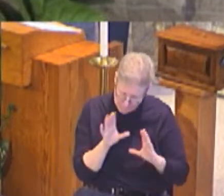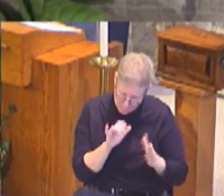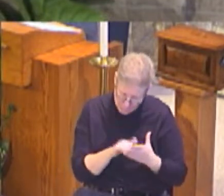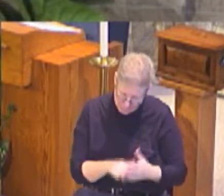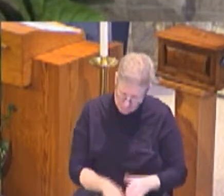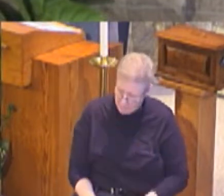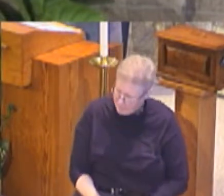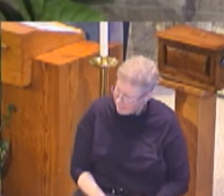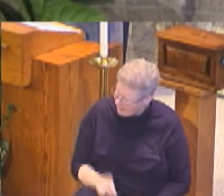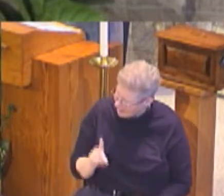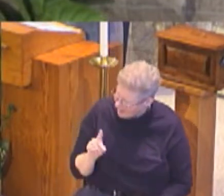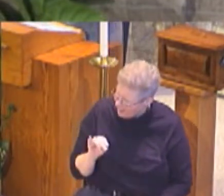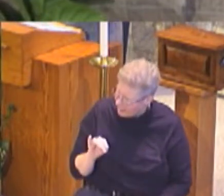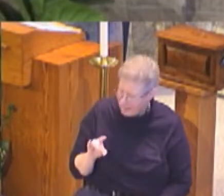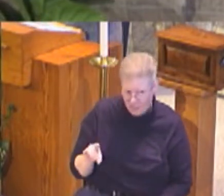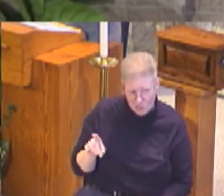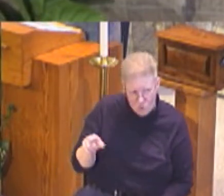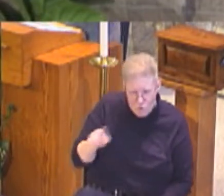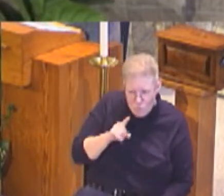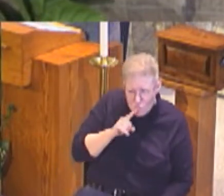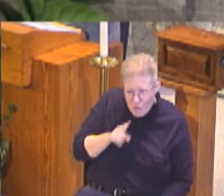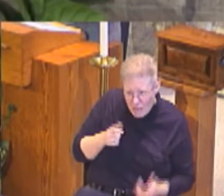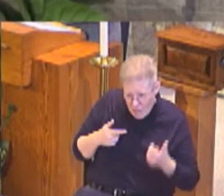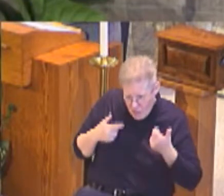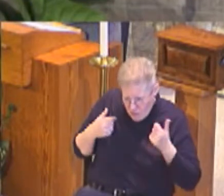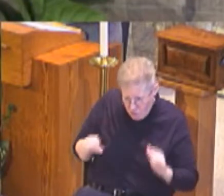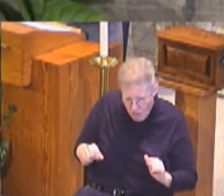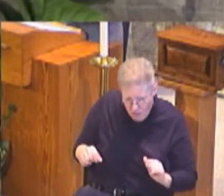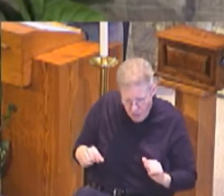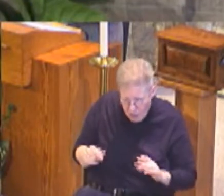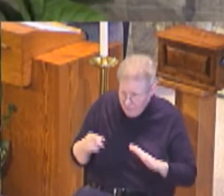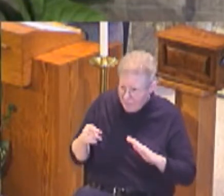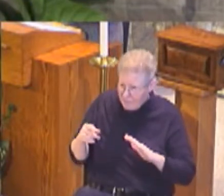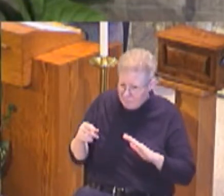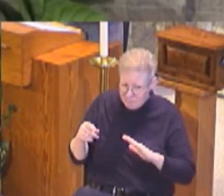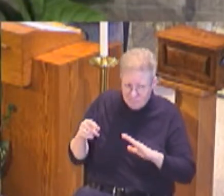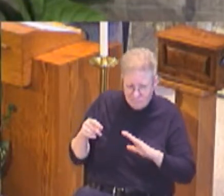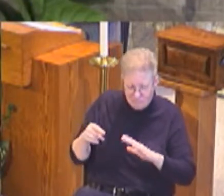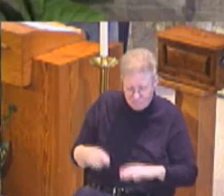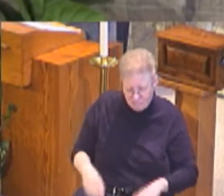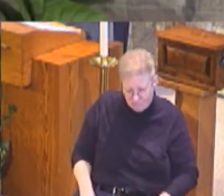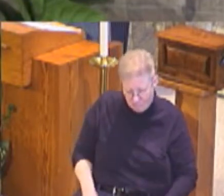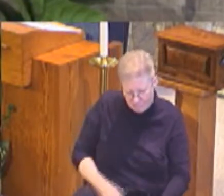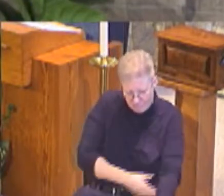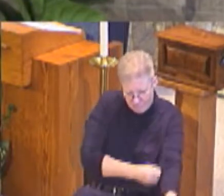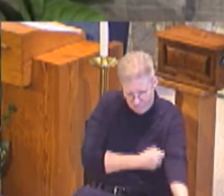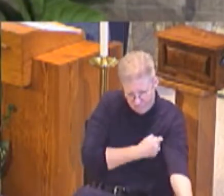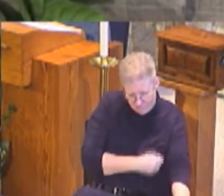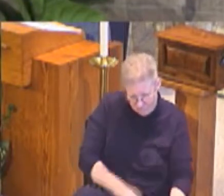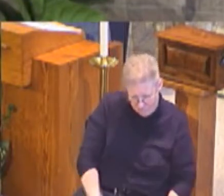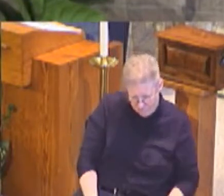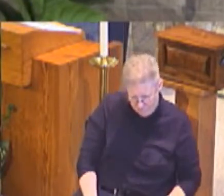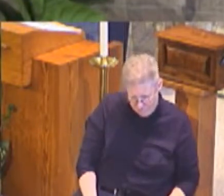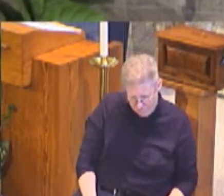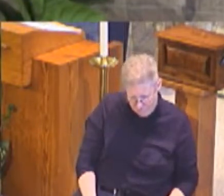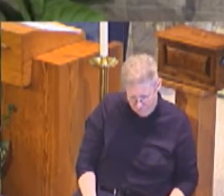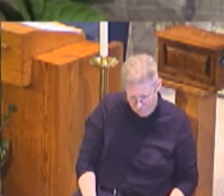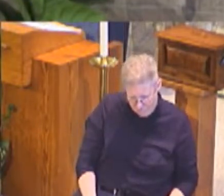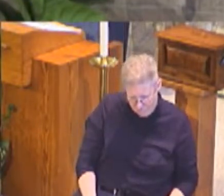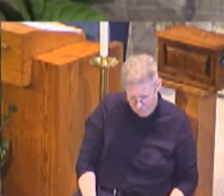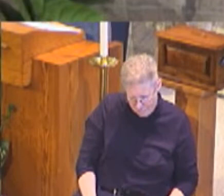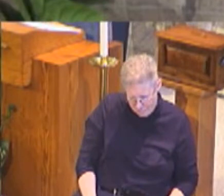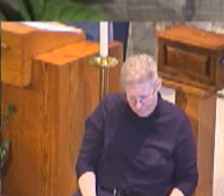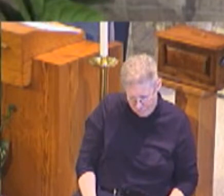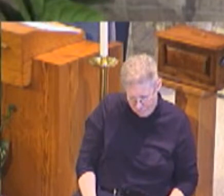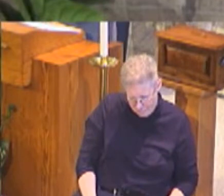Did you really try and do in your roommate in college by sprinkling cologne from the bottom of his bed all